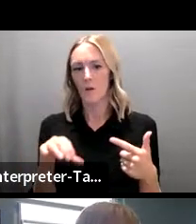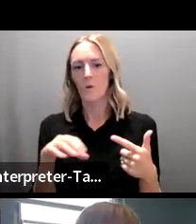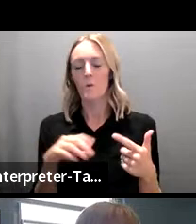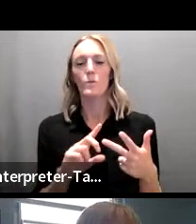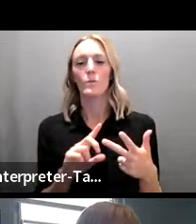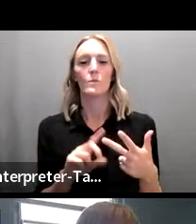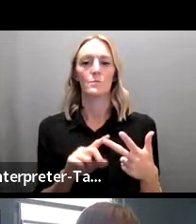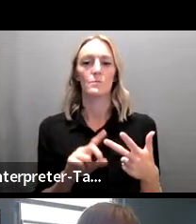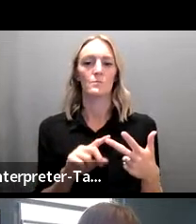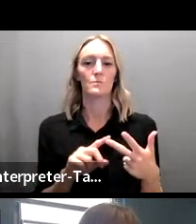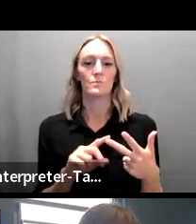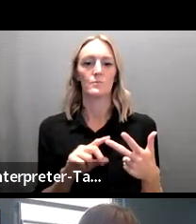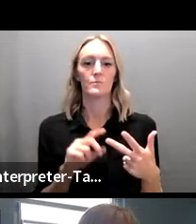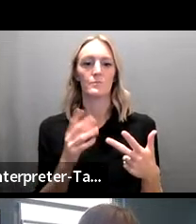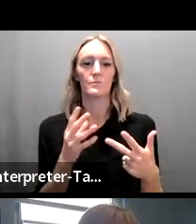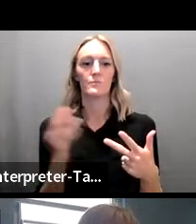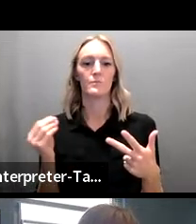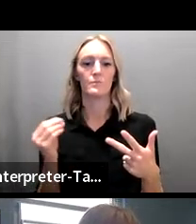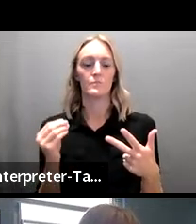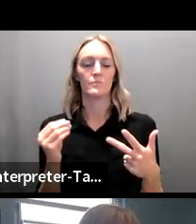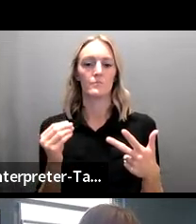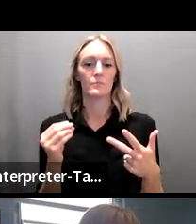then another in